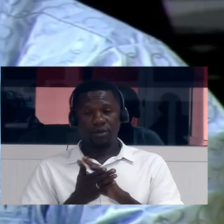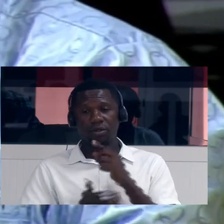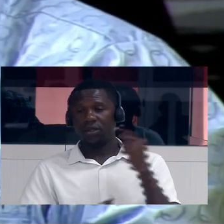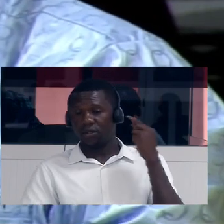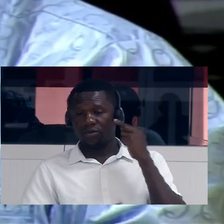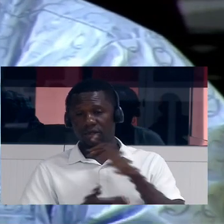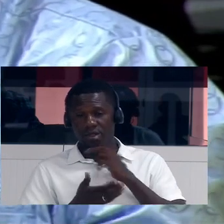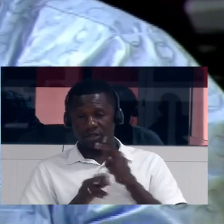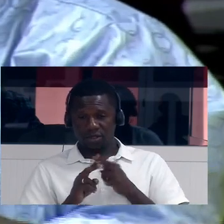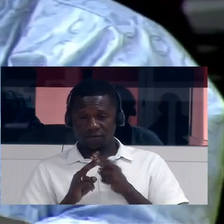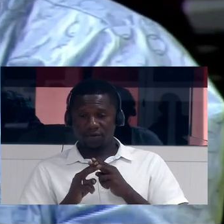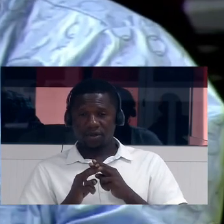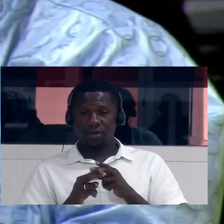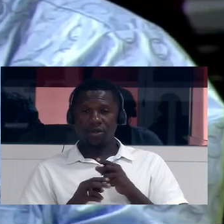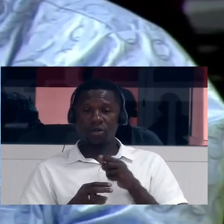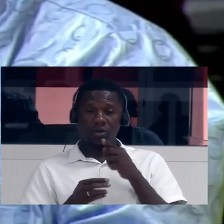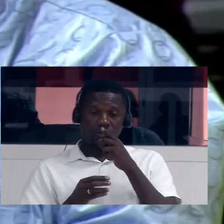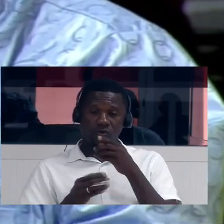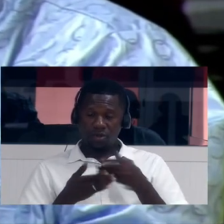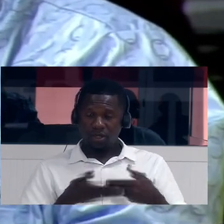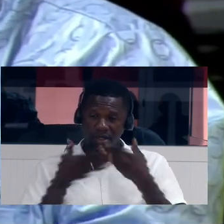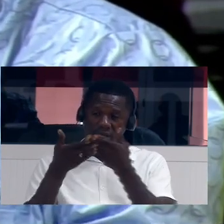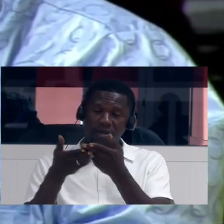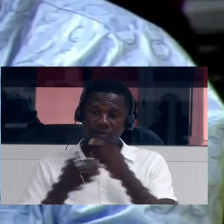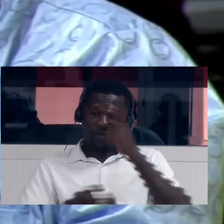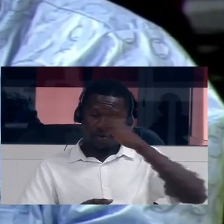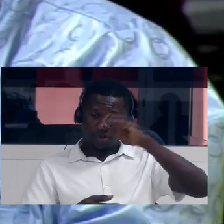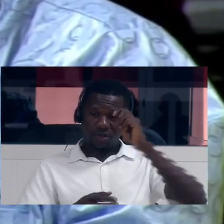carefully. You gave the police orders,